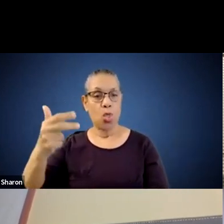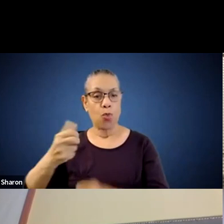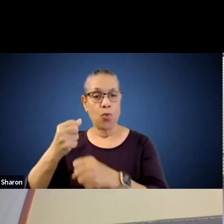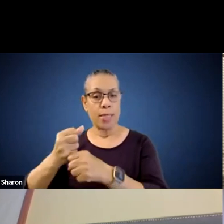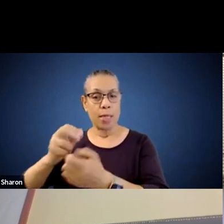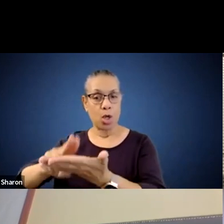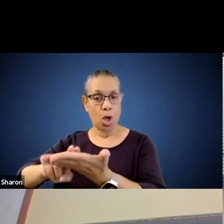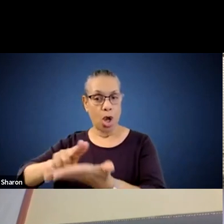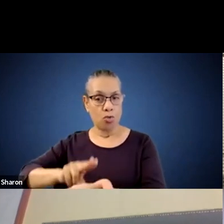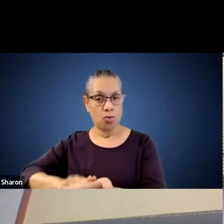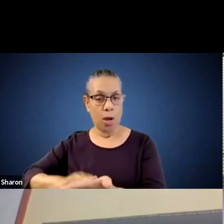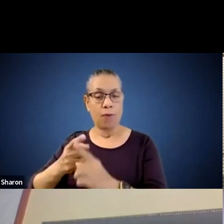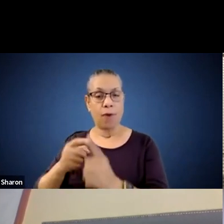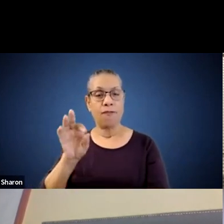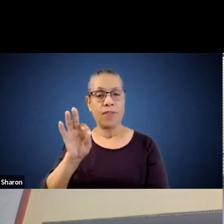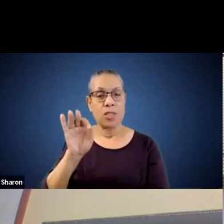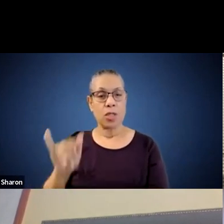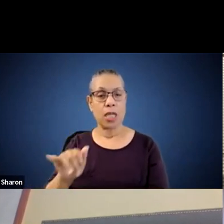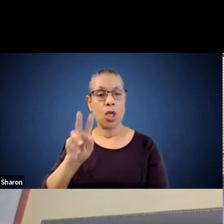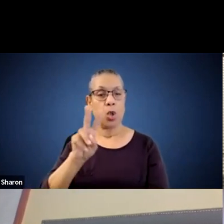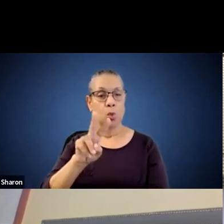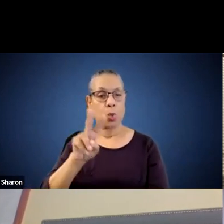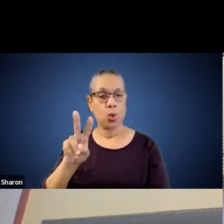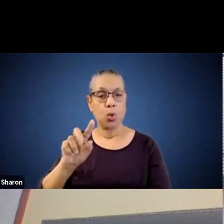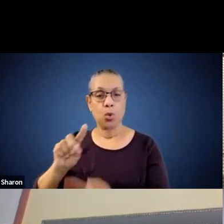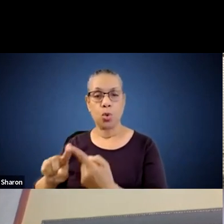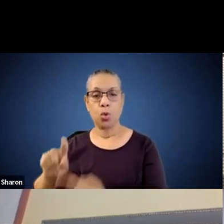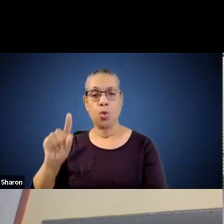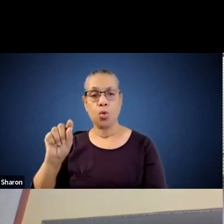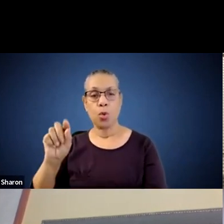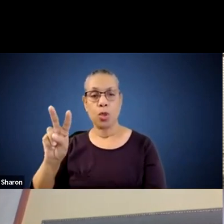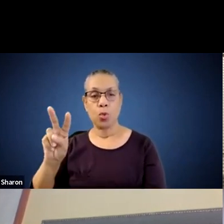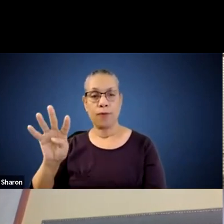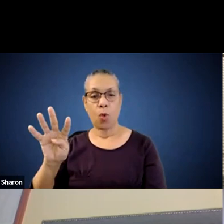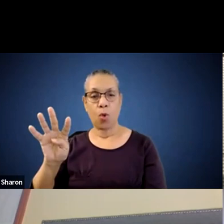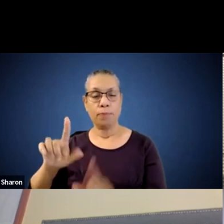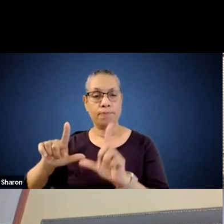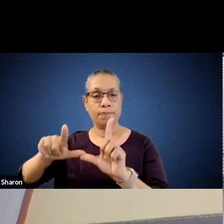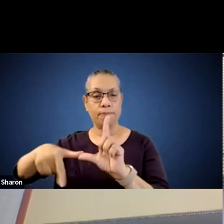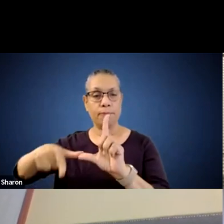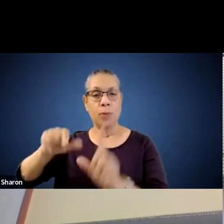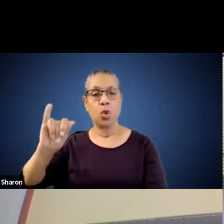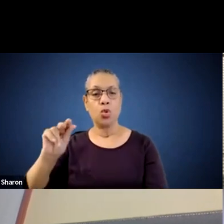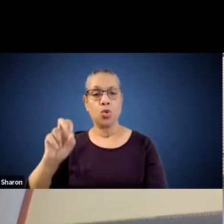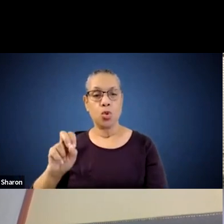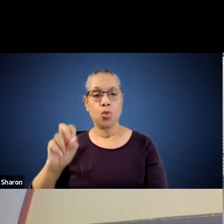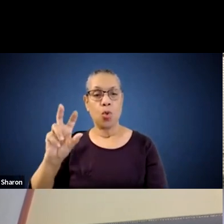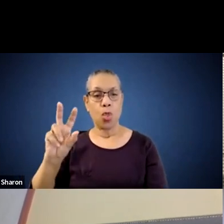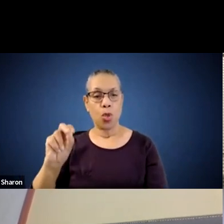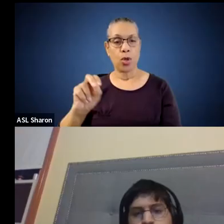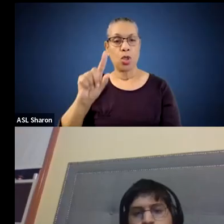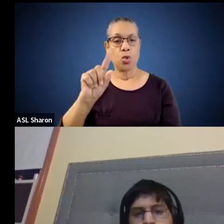from uh fiscal year 22 to fiscal year 24 uh expiring on June 30th 2024